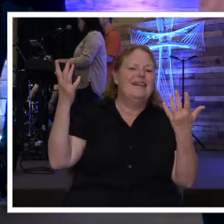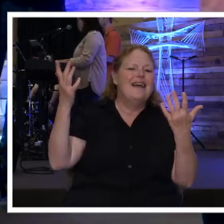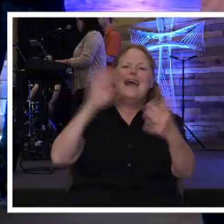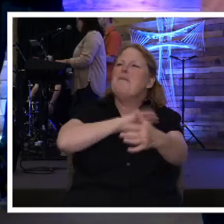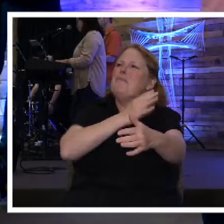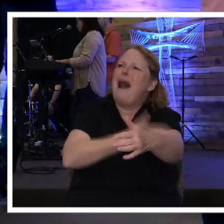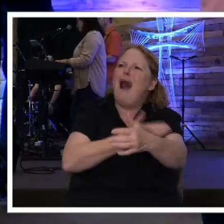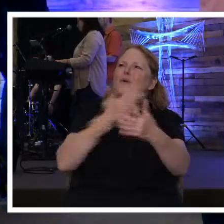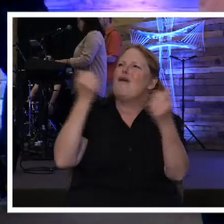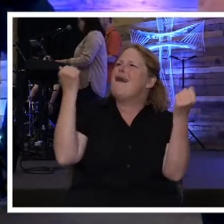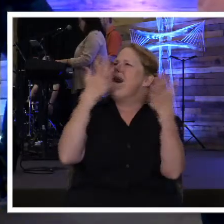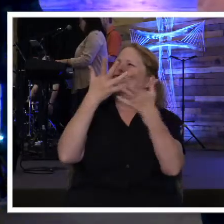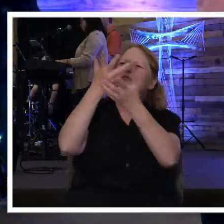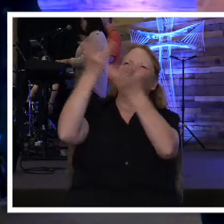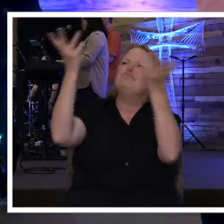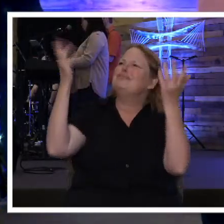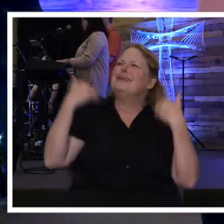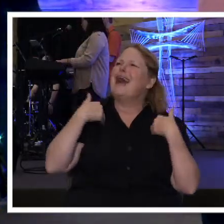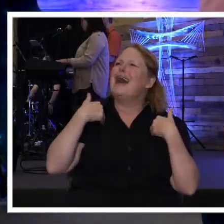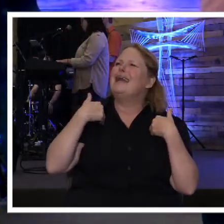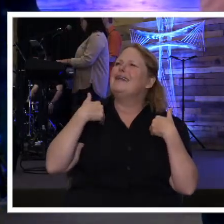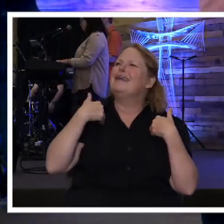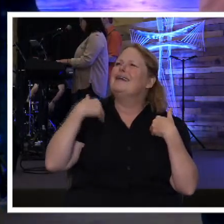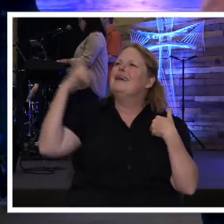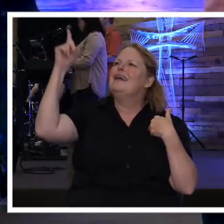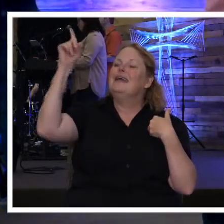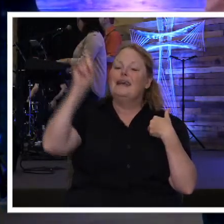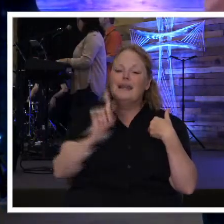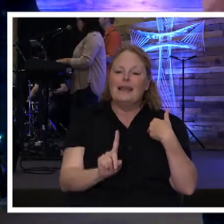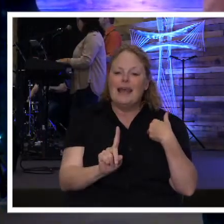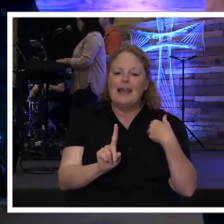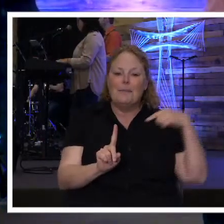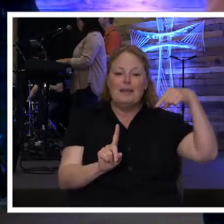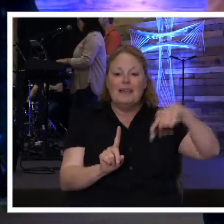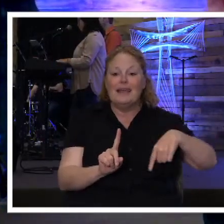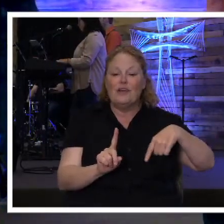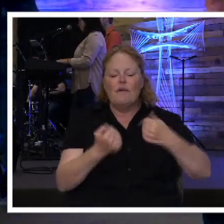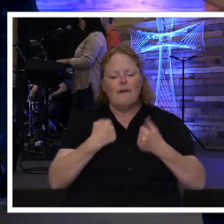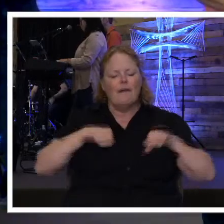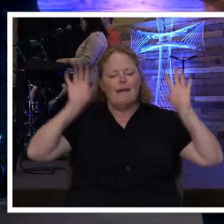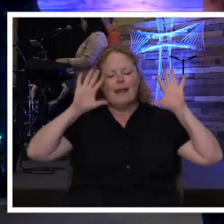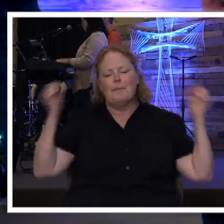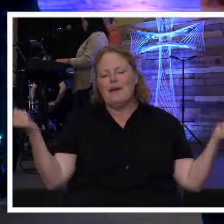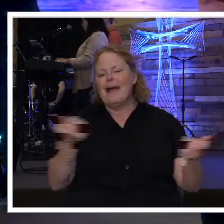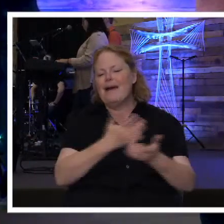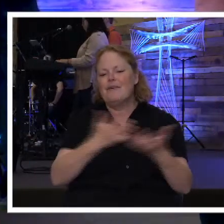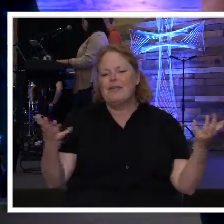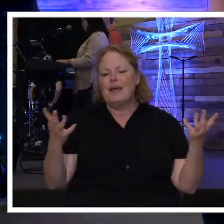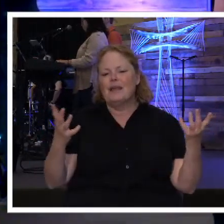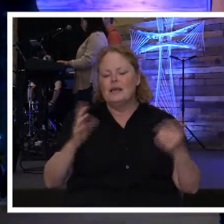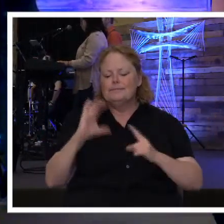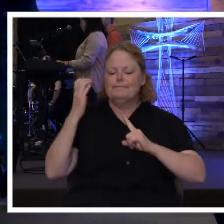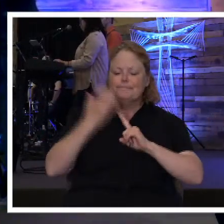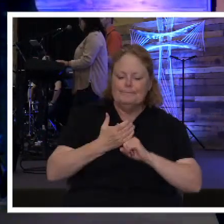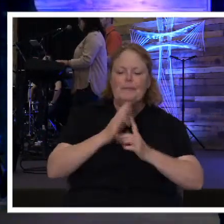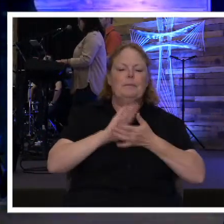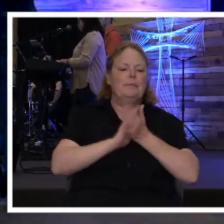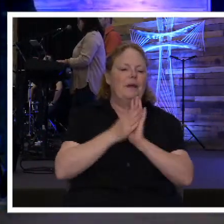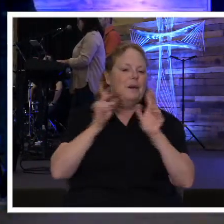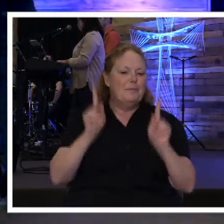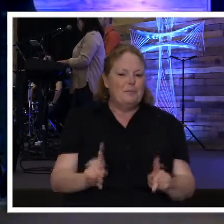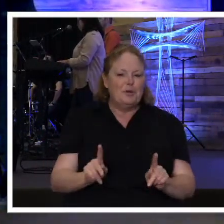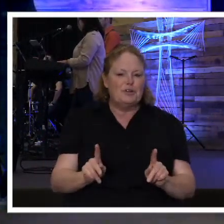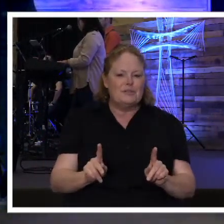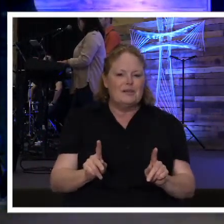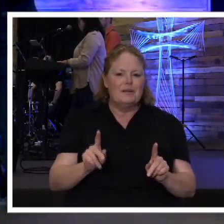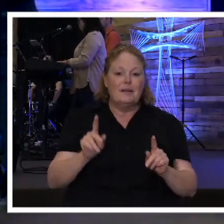of every provision, things we can't even think of, and he gave it all up to come, to be incarnate, to live among us, to lower himself, to come where